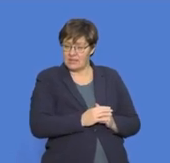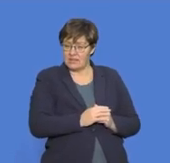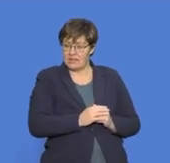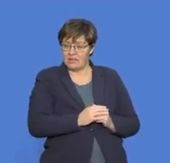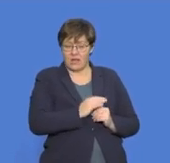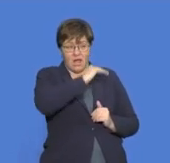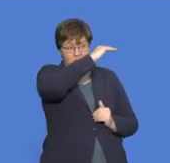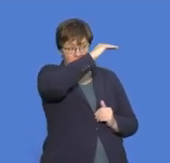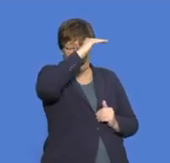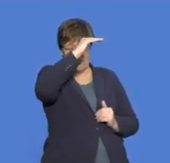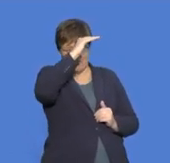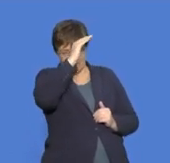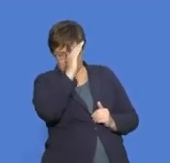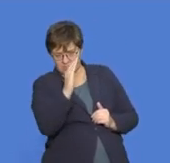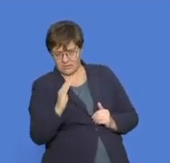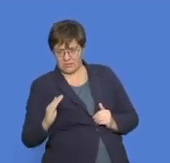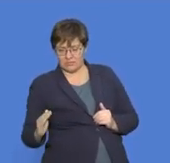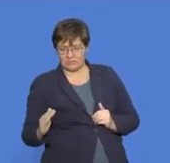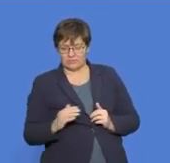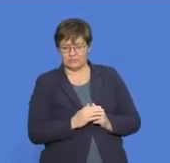that little bit,